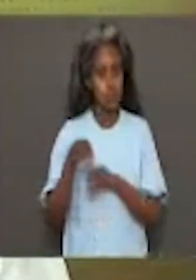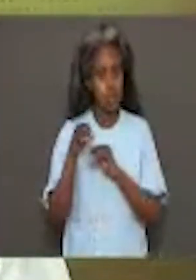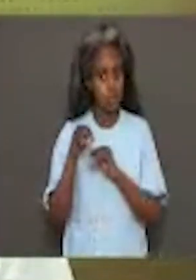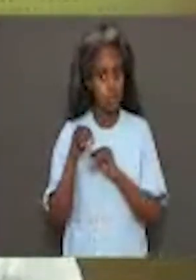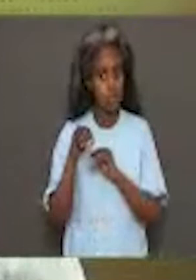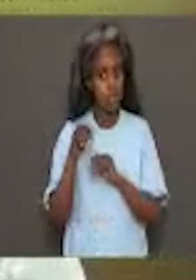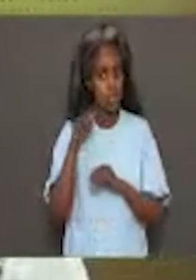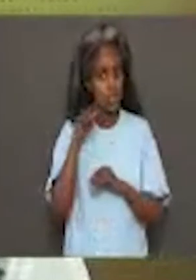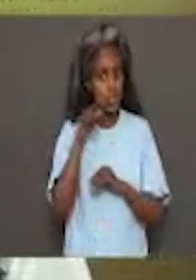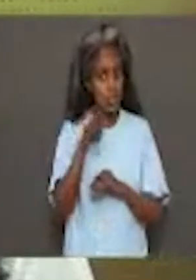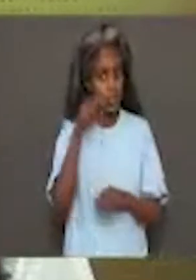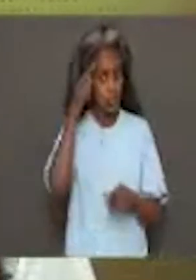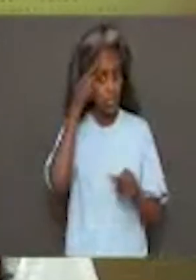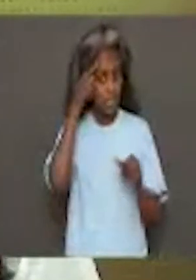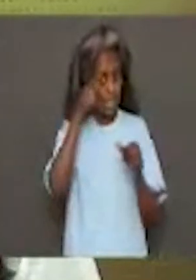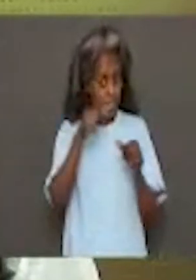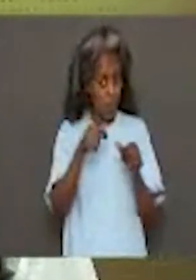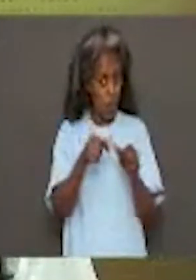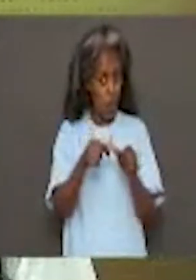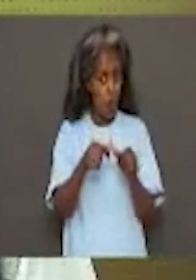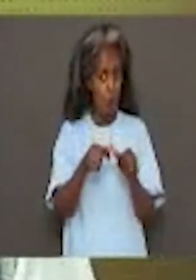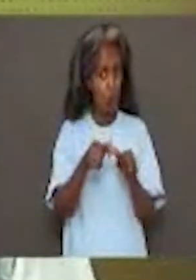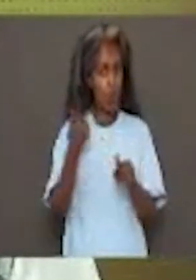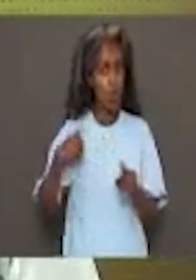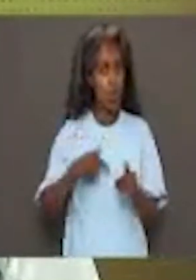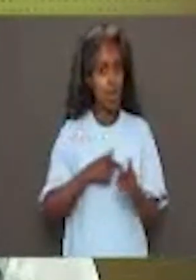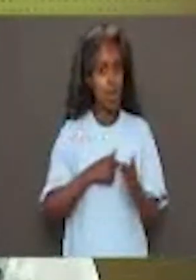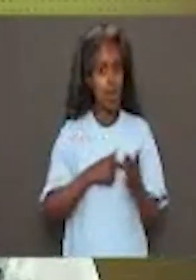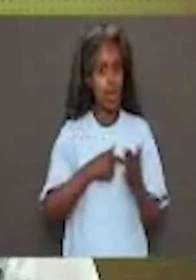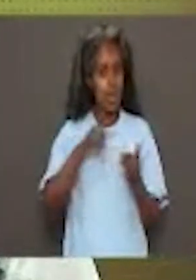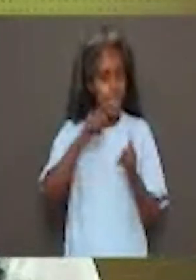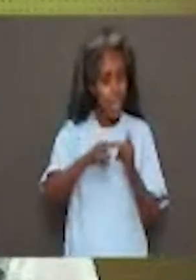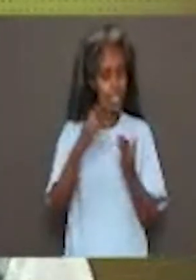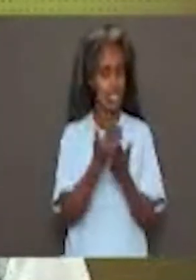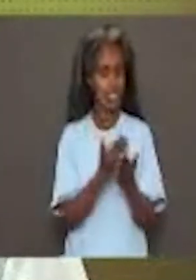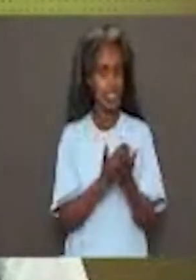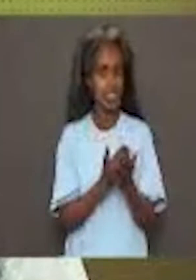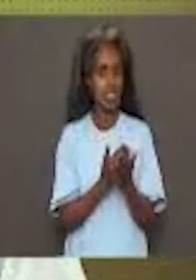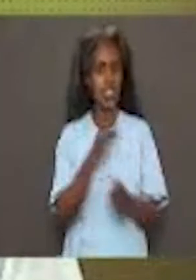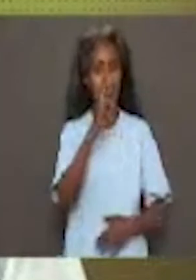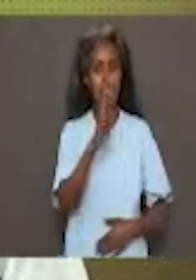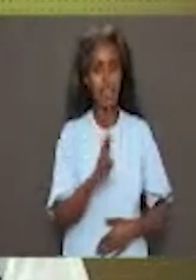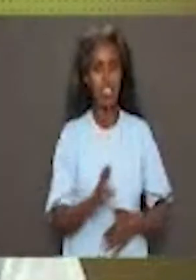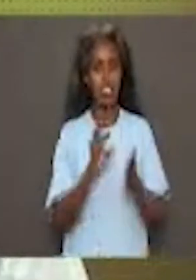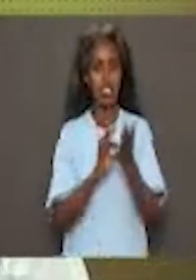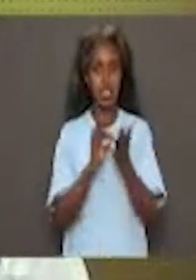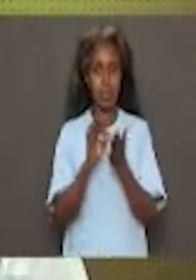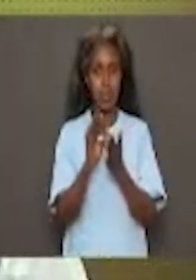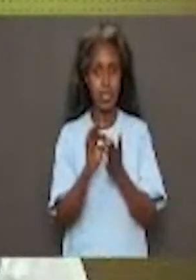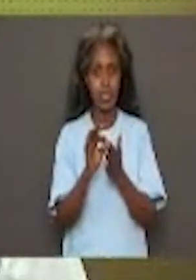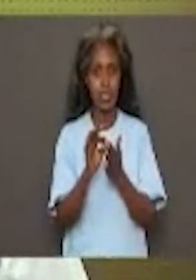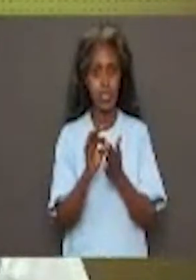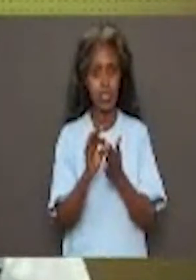Students, you should recall from our last lesson that rational